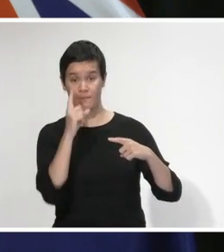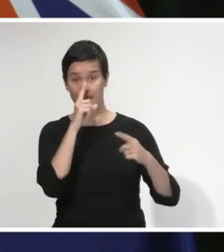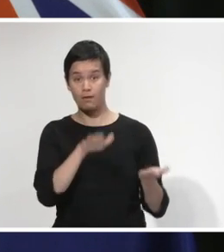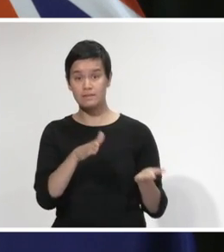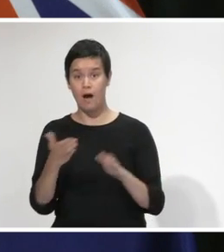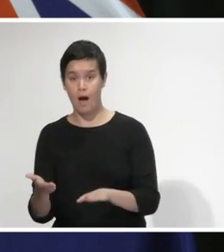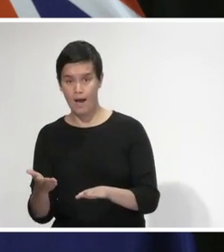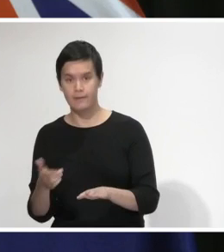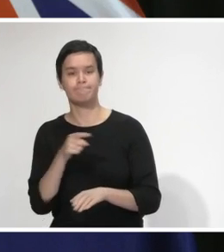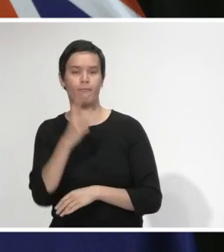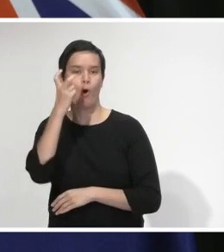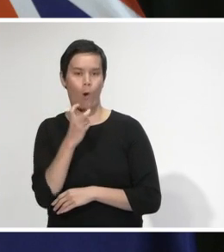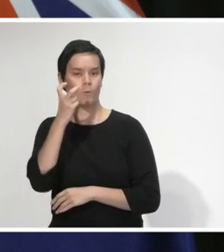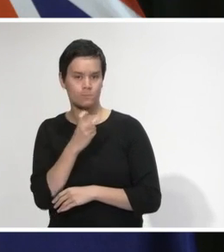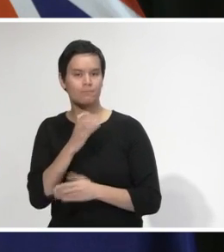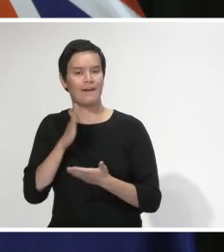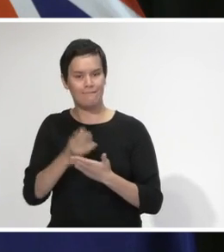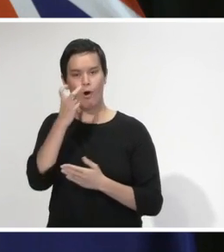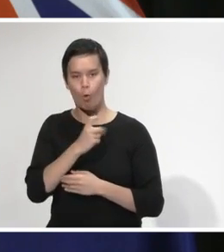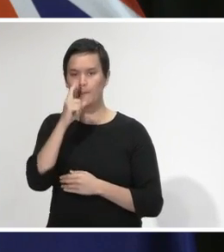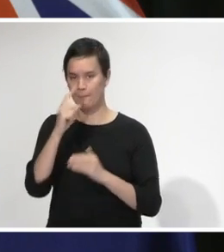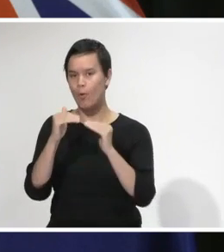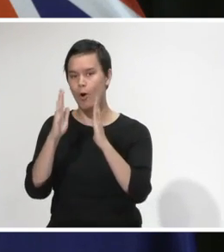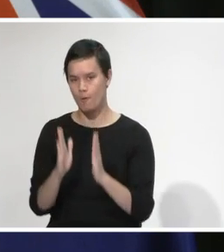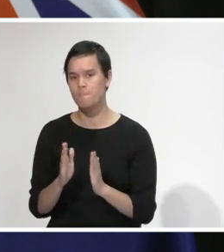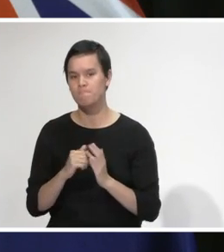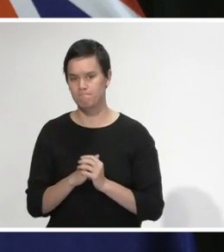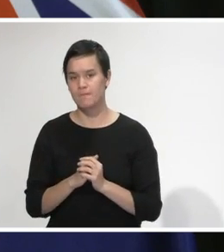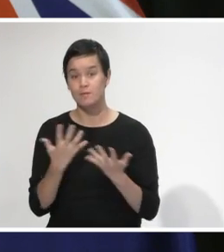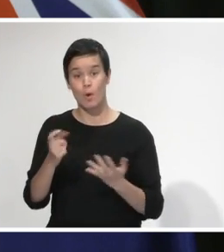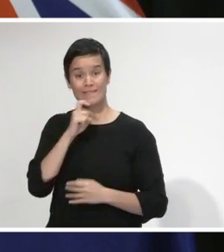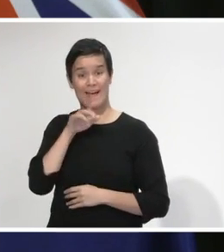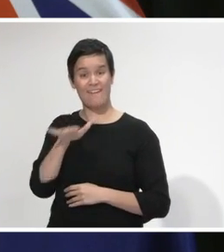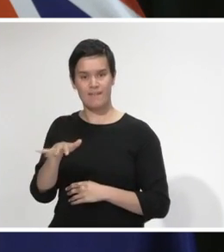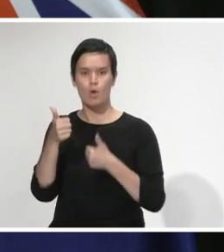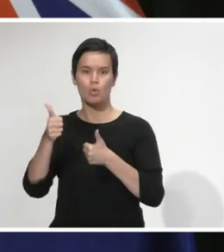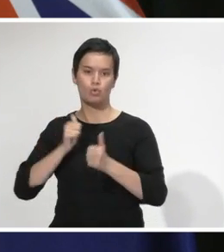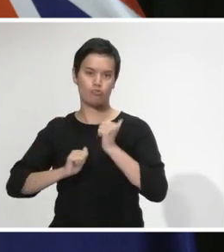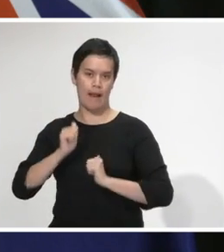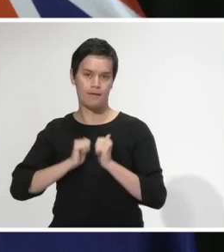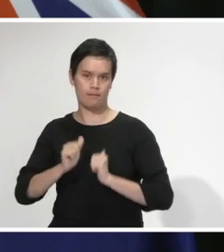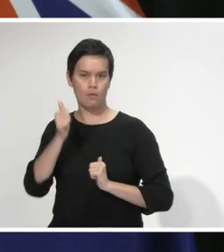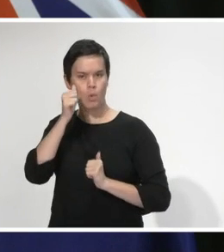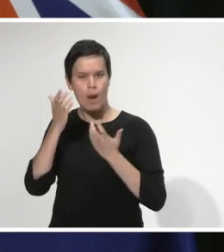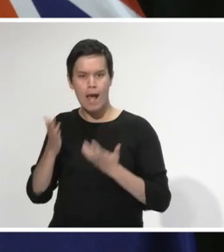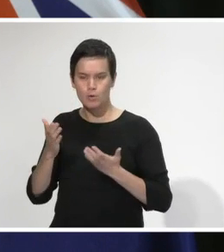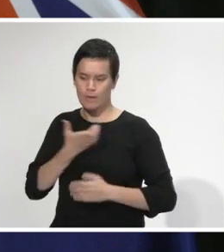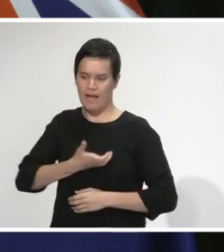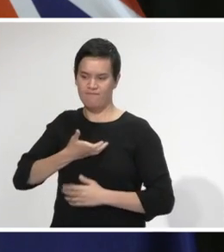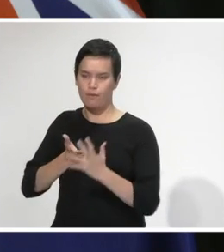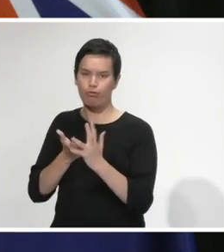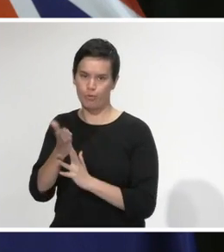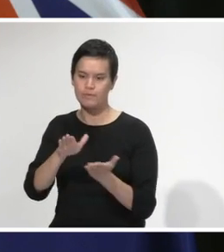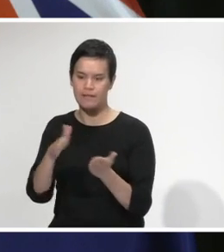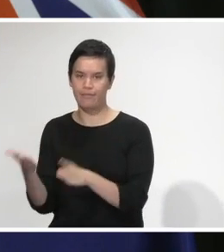in those facilities are very well trained in end-of-life and palliative care, and that is the residents who've been moved there would